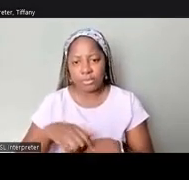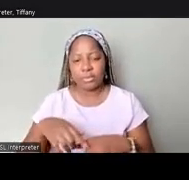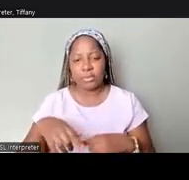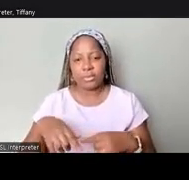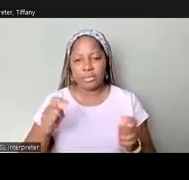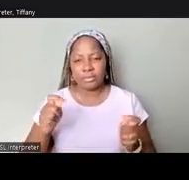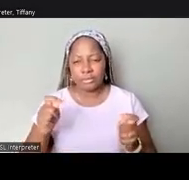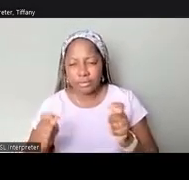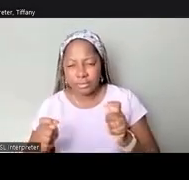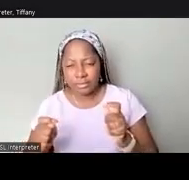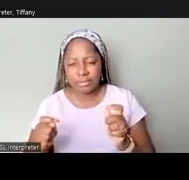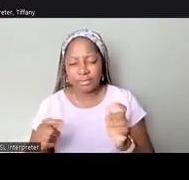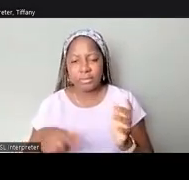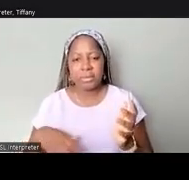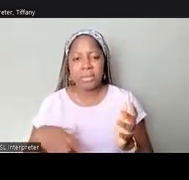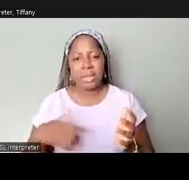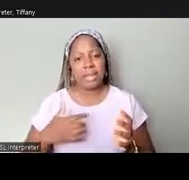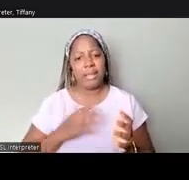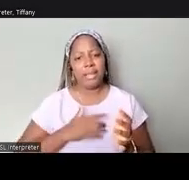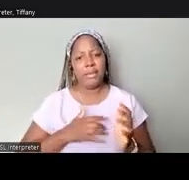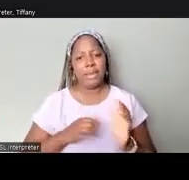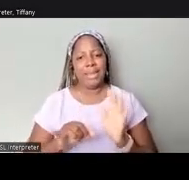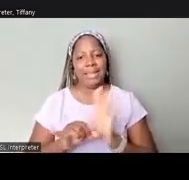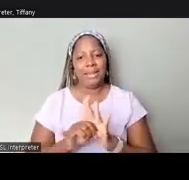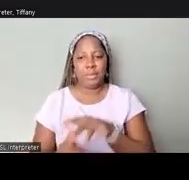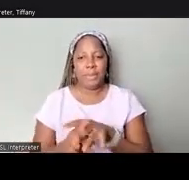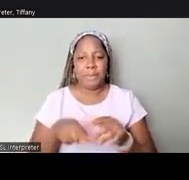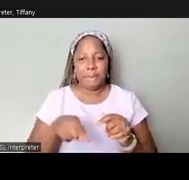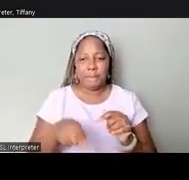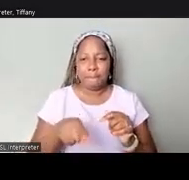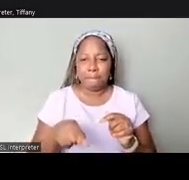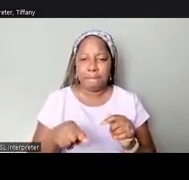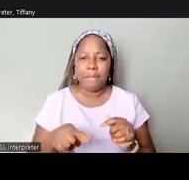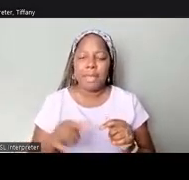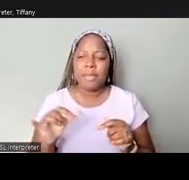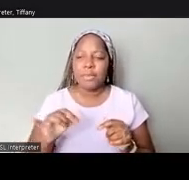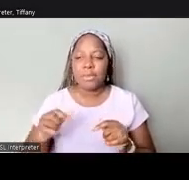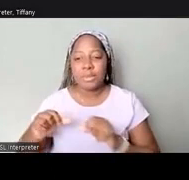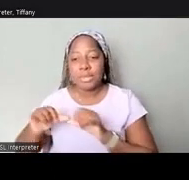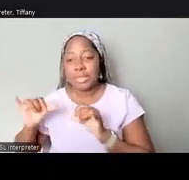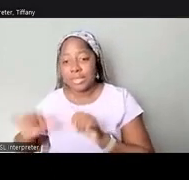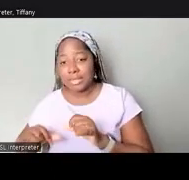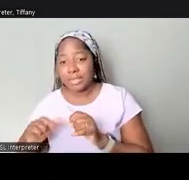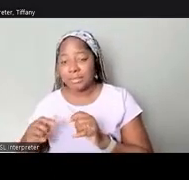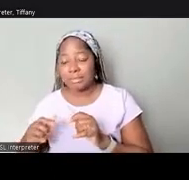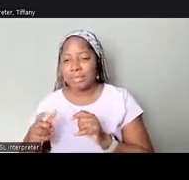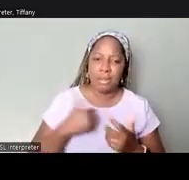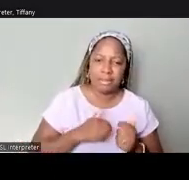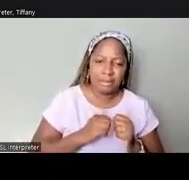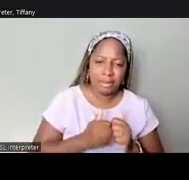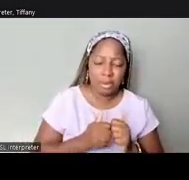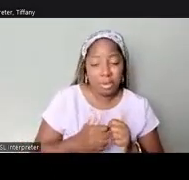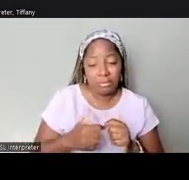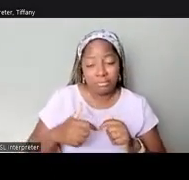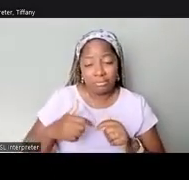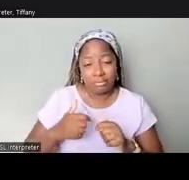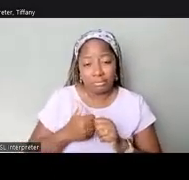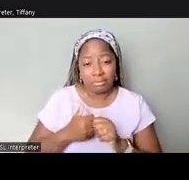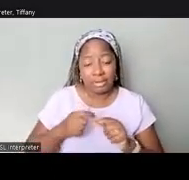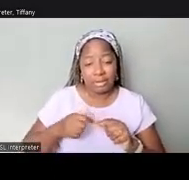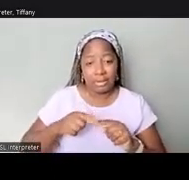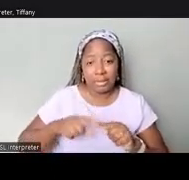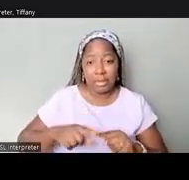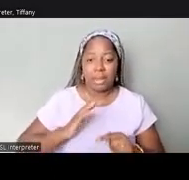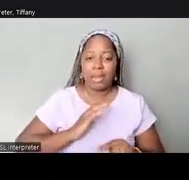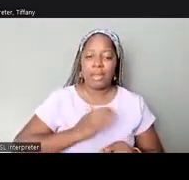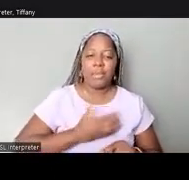do this work, and how systems interact with us based on our identities and lived experiences in this world, right? And when I was